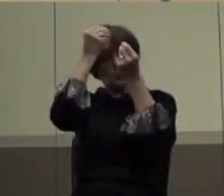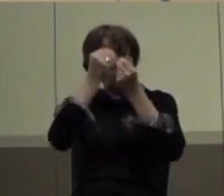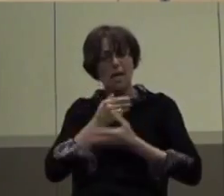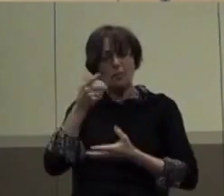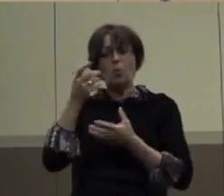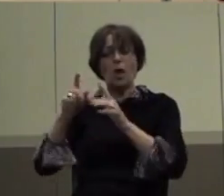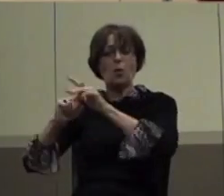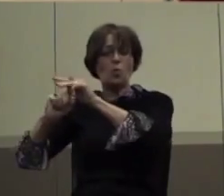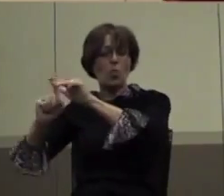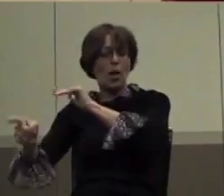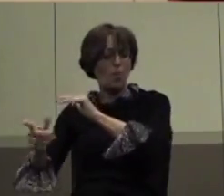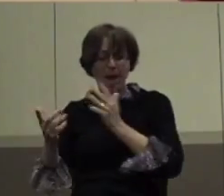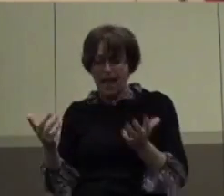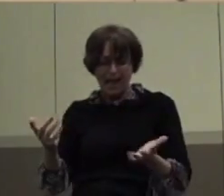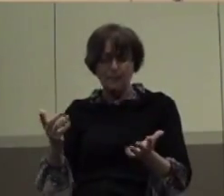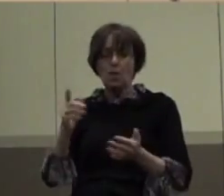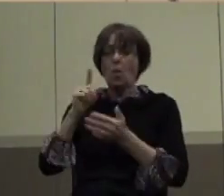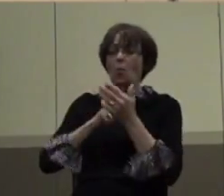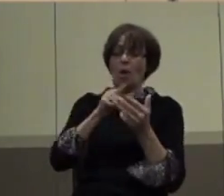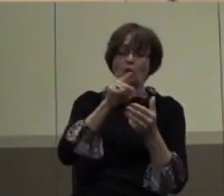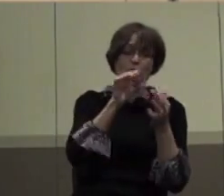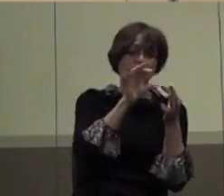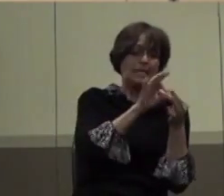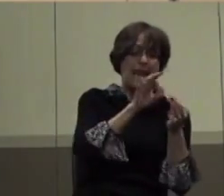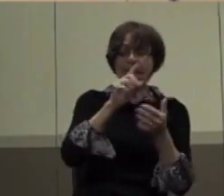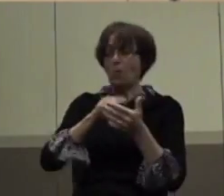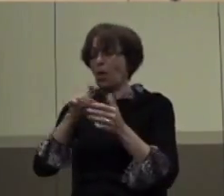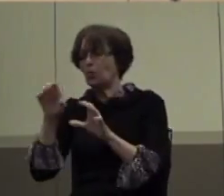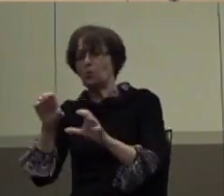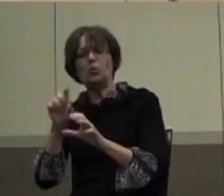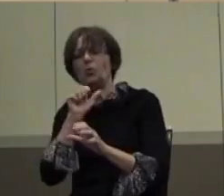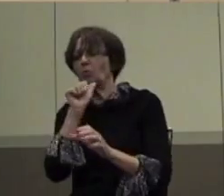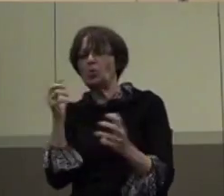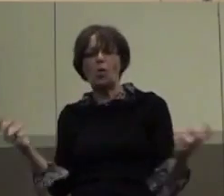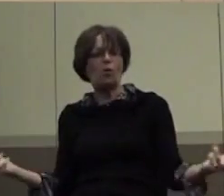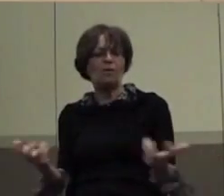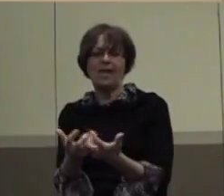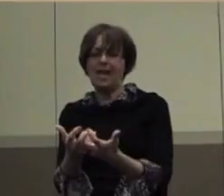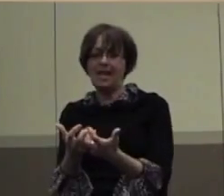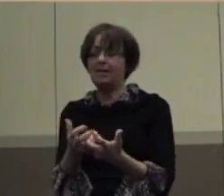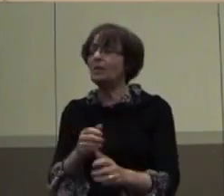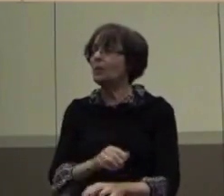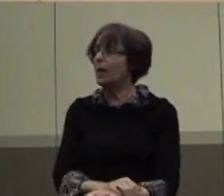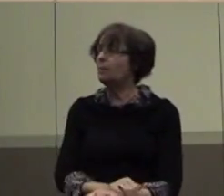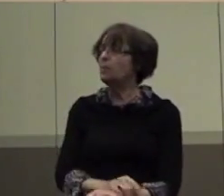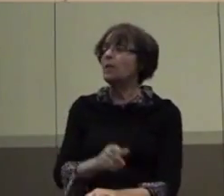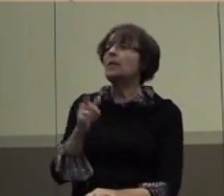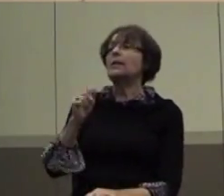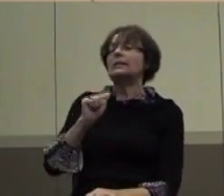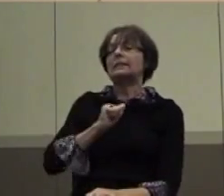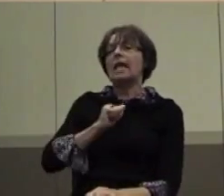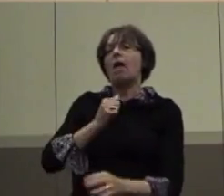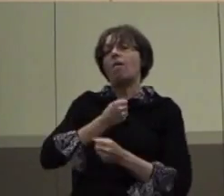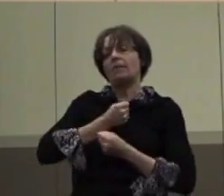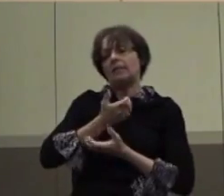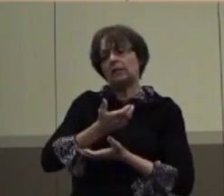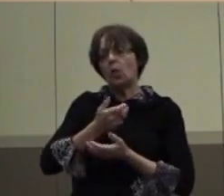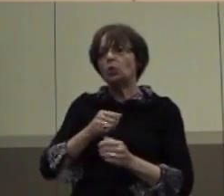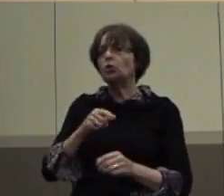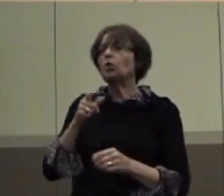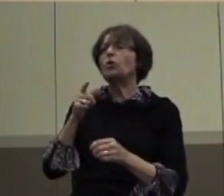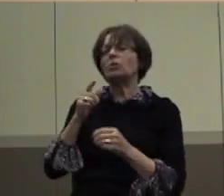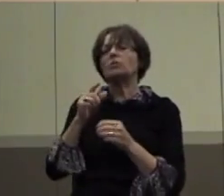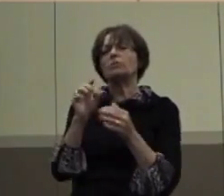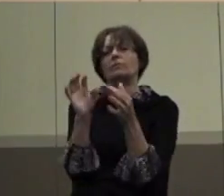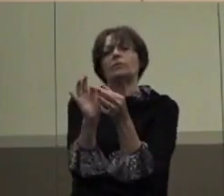right, so what you're saying and what you're doing don't fit. All right? Self-disclosure. Being able to talk